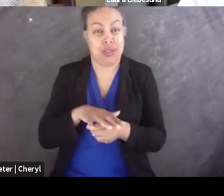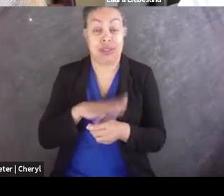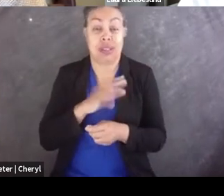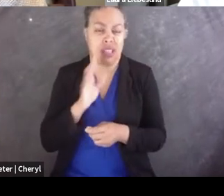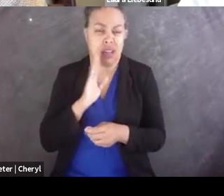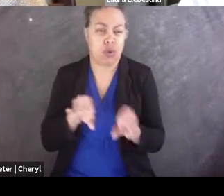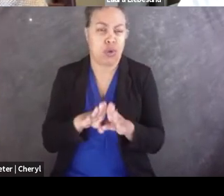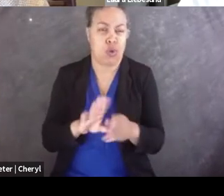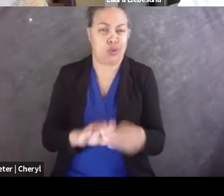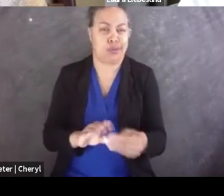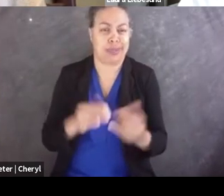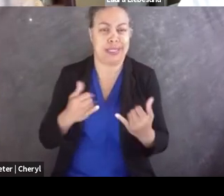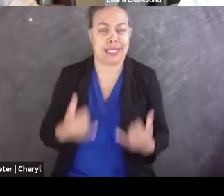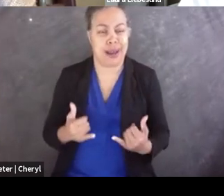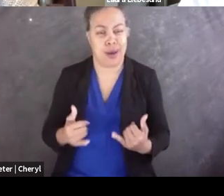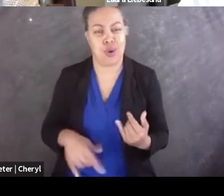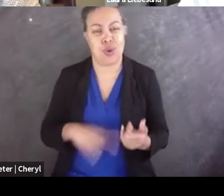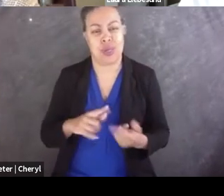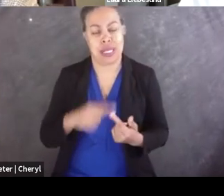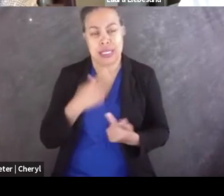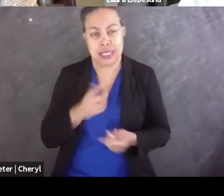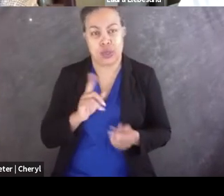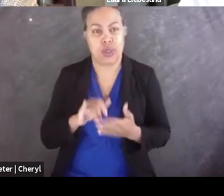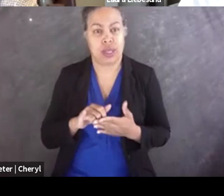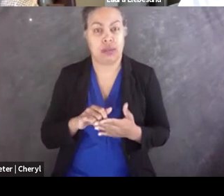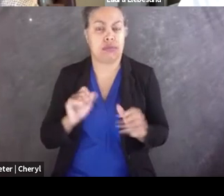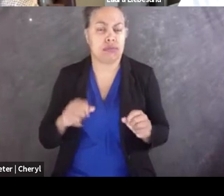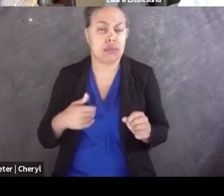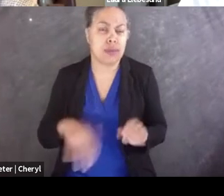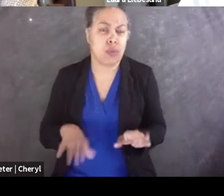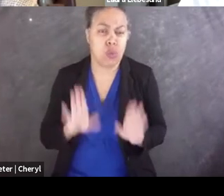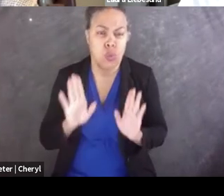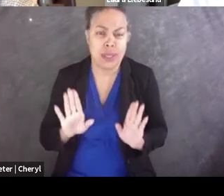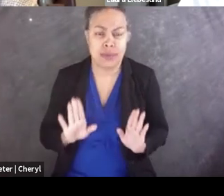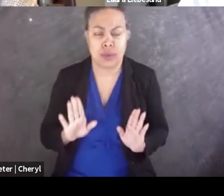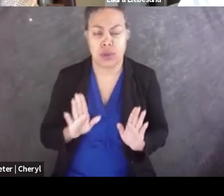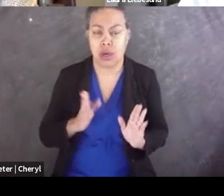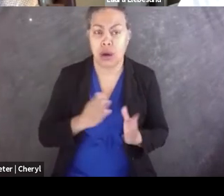close this section by mentioning that although we have some wonderful, high-end,